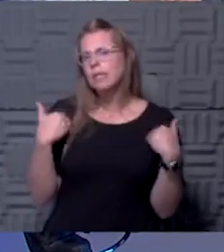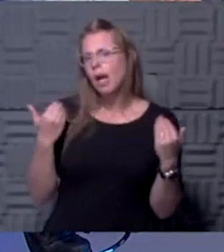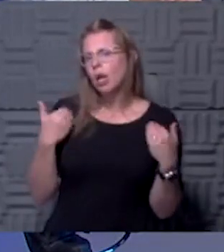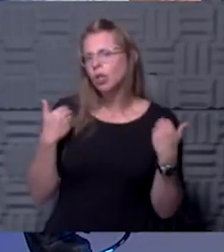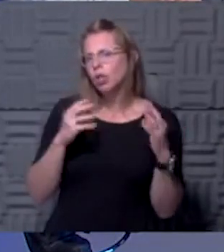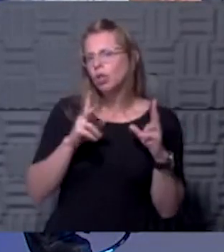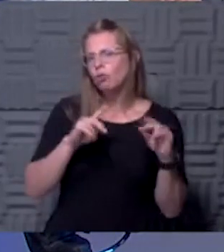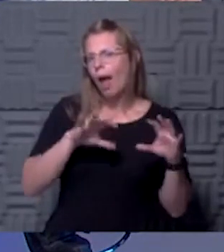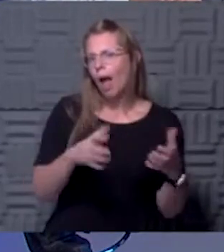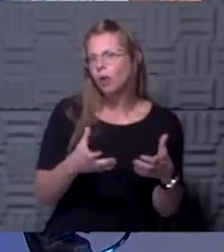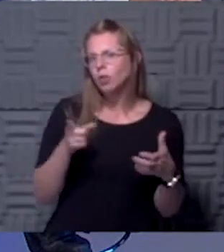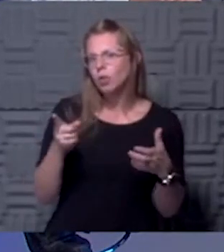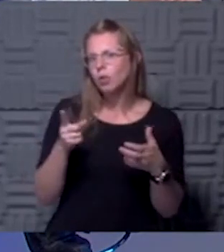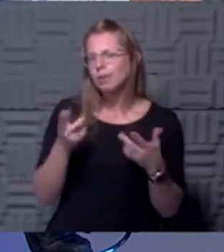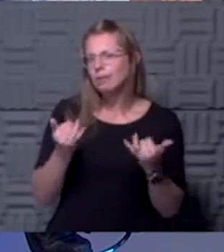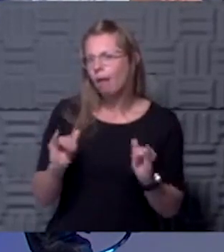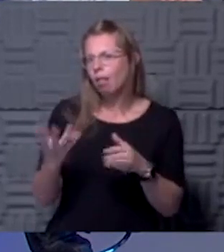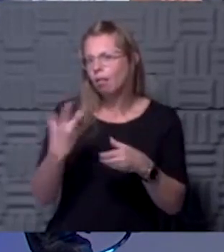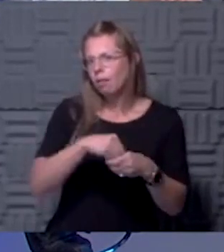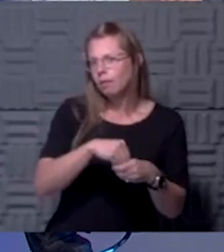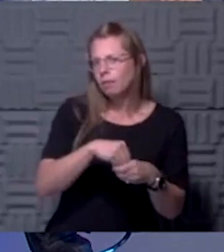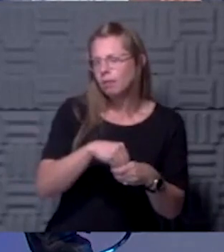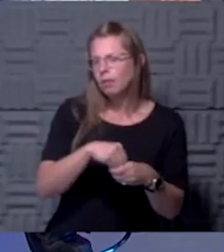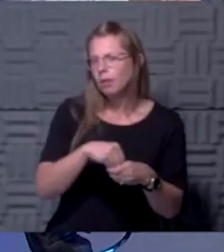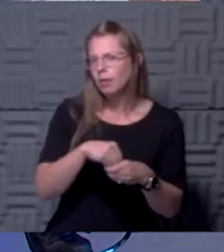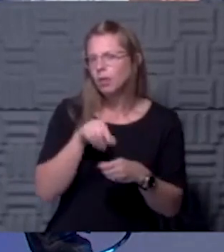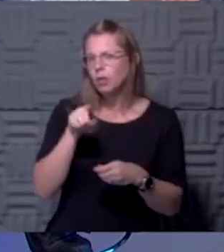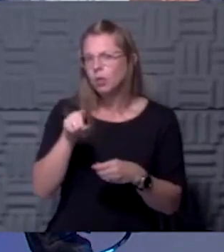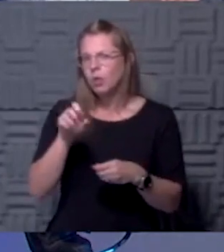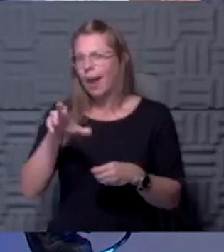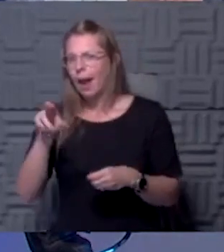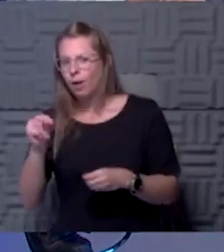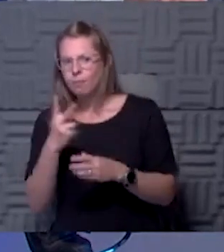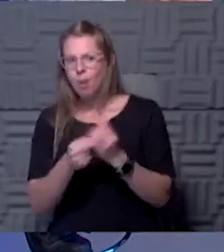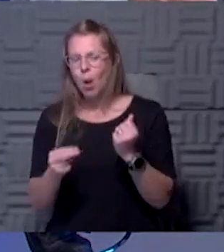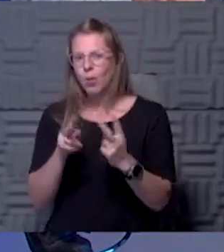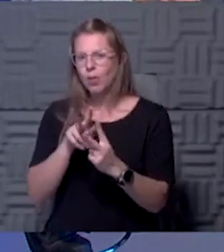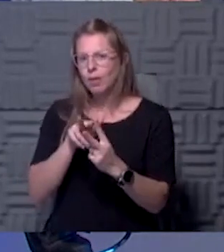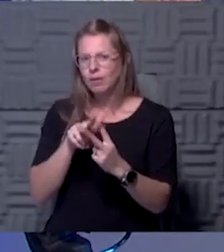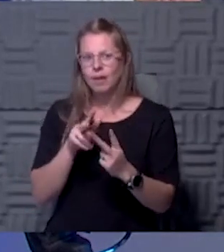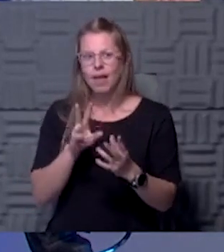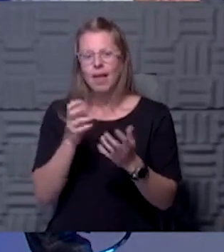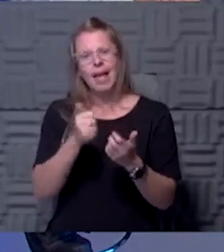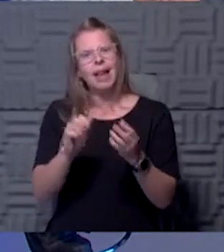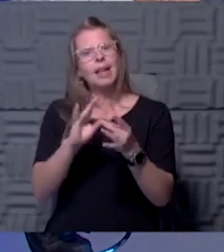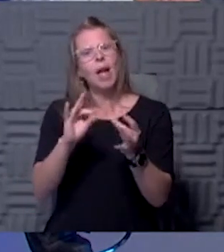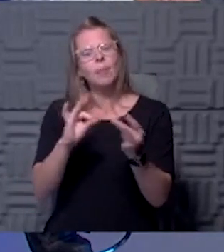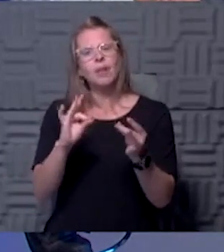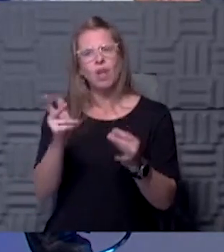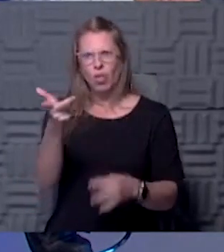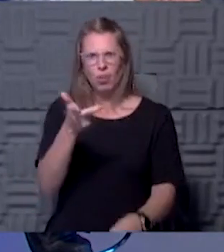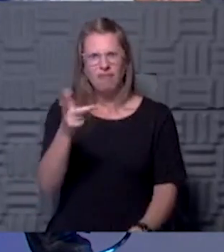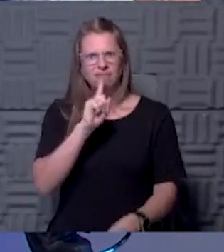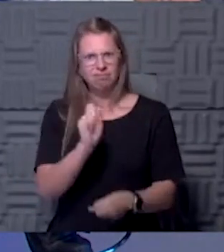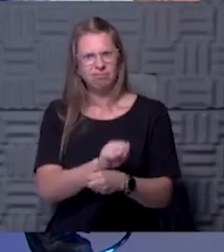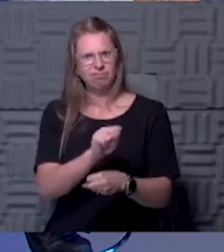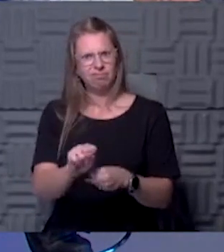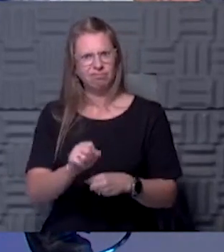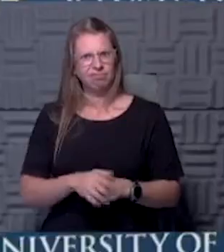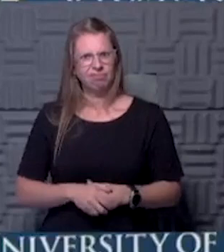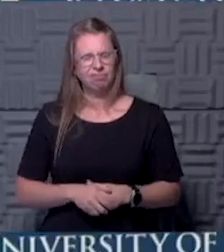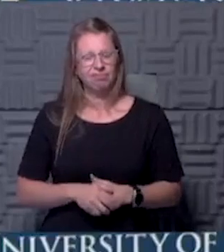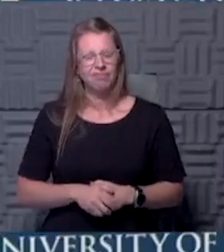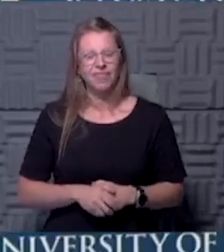which you're still in right now. Yes, sir. But not for much longer. Yes. You and Aaron both. Aaron, any comments about that? All three of you, actually, I may be in that